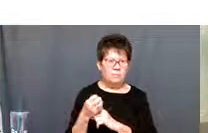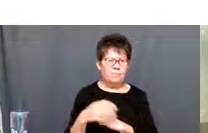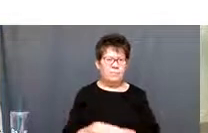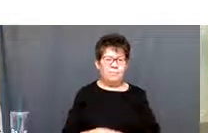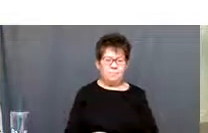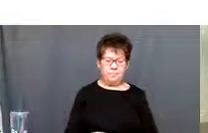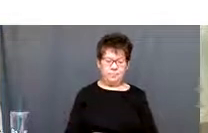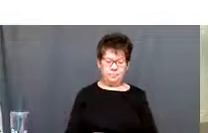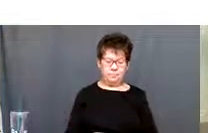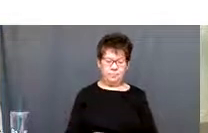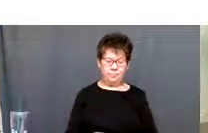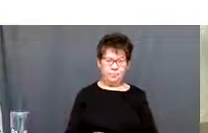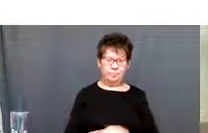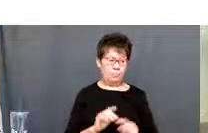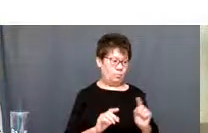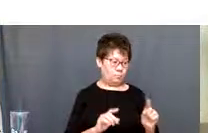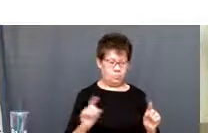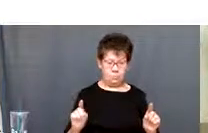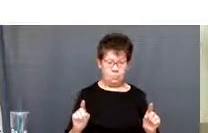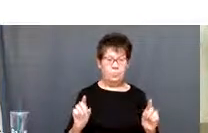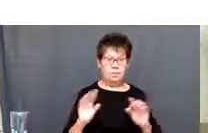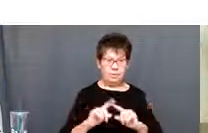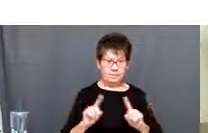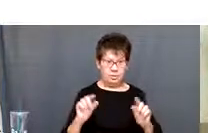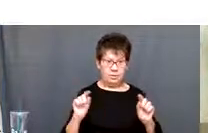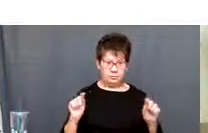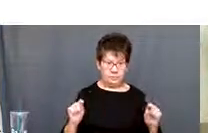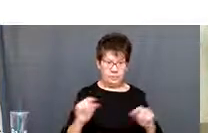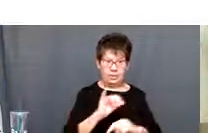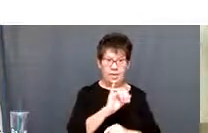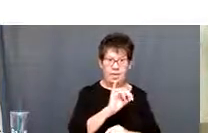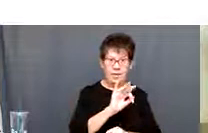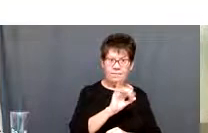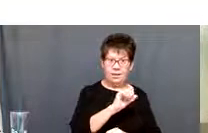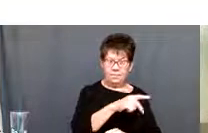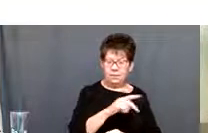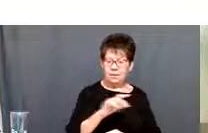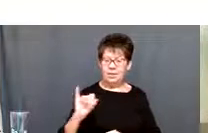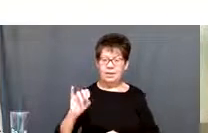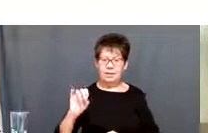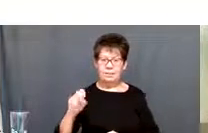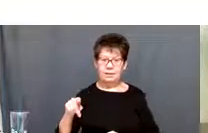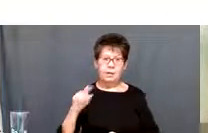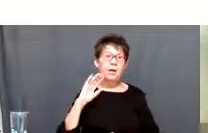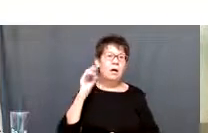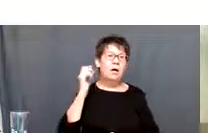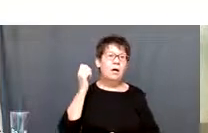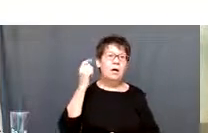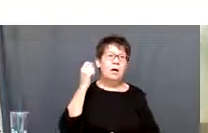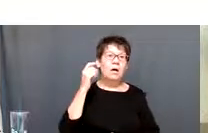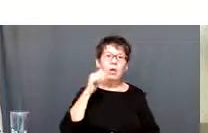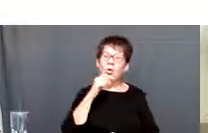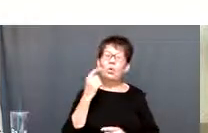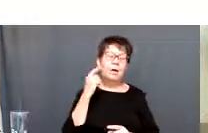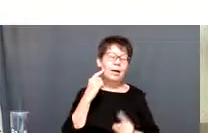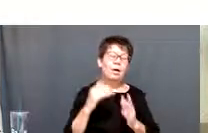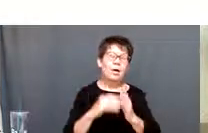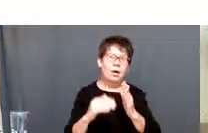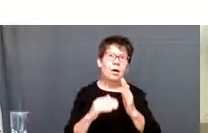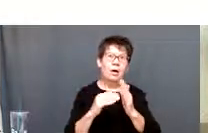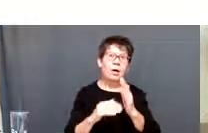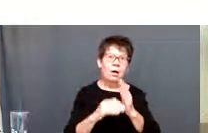So those are the differences between an IFSP and an IEP. And don't worry, this is not the first time or the first or the last time you're going to hear about this. It might